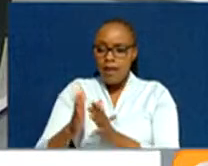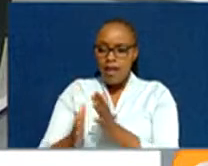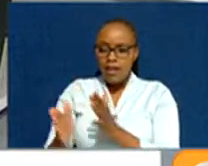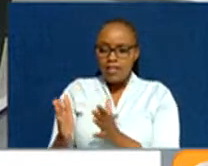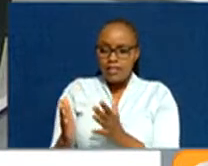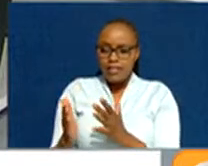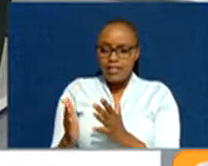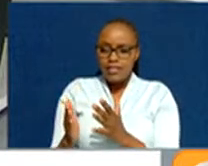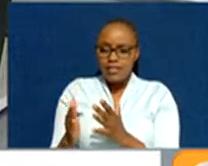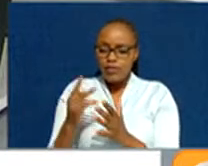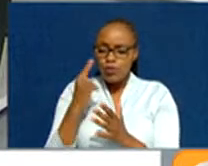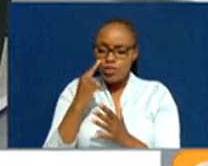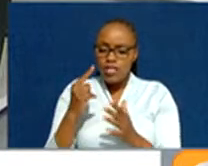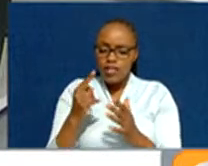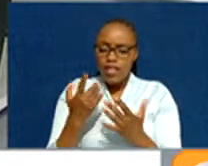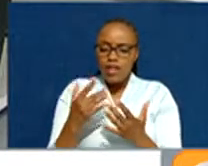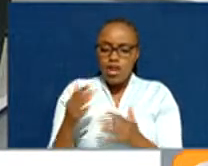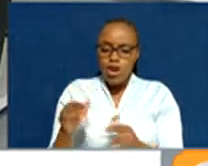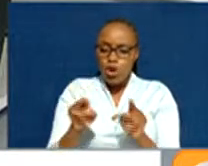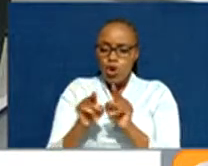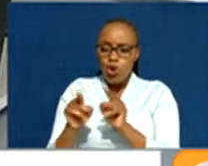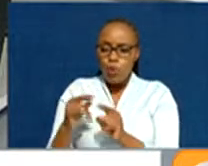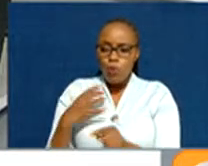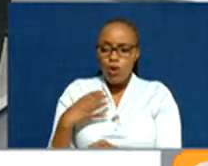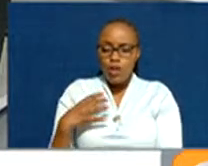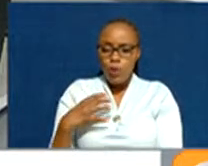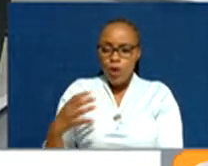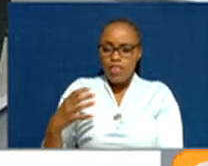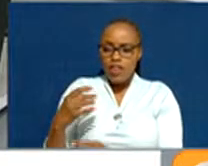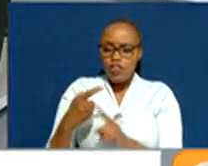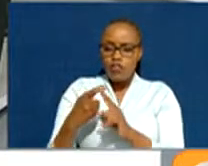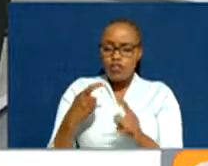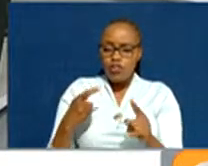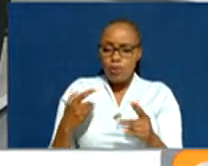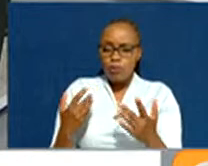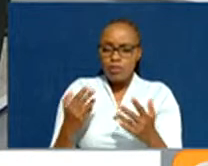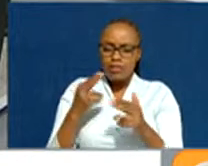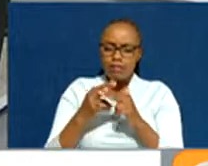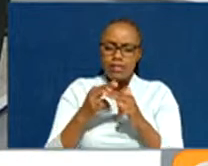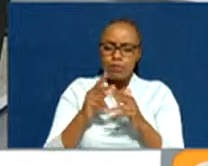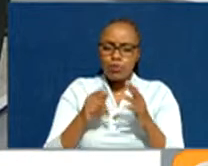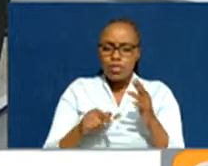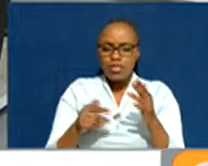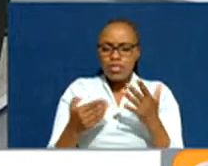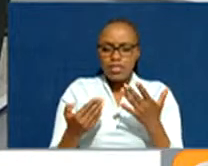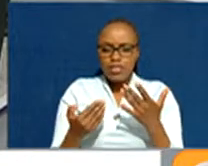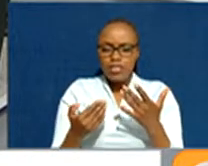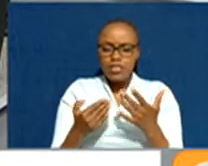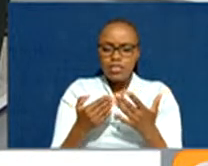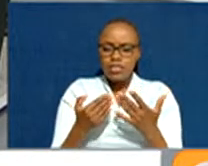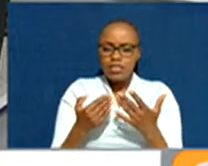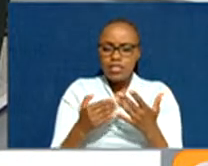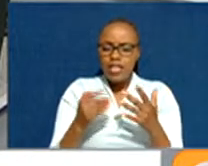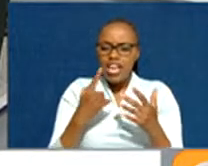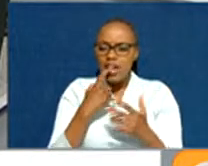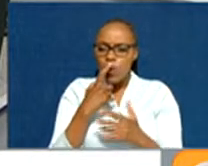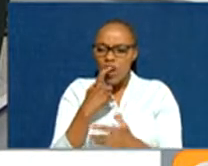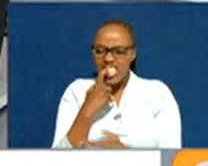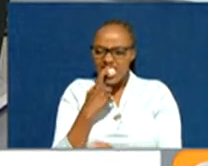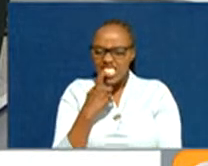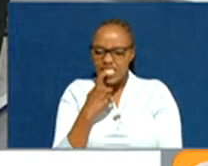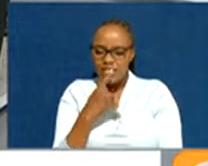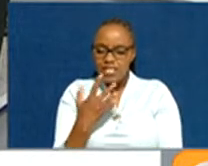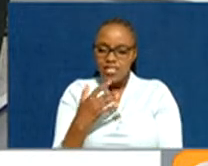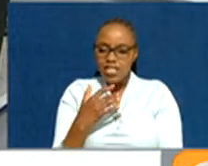look at the Commonwealth as it is, from the what I would call the white Commonwealth, right? From